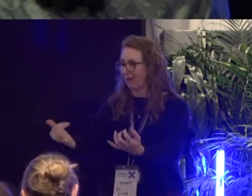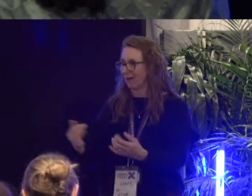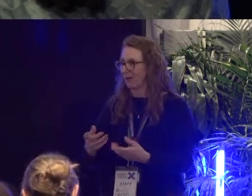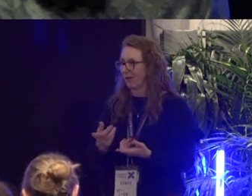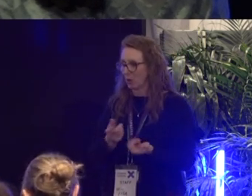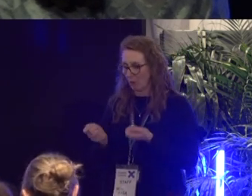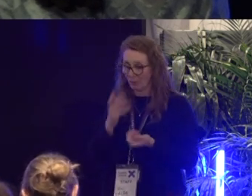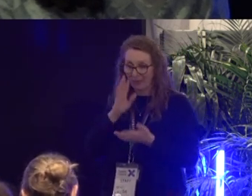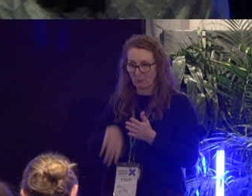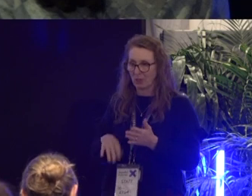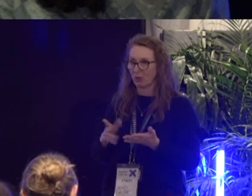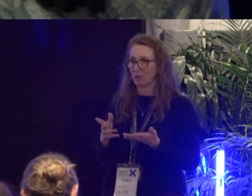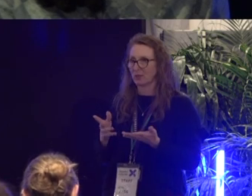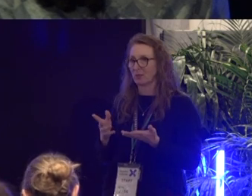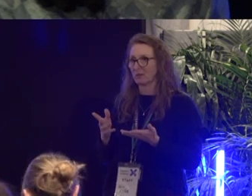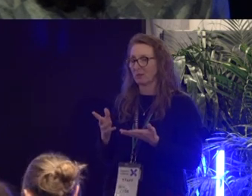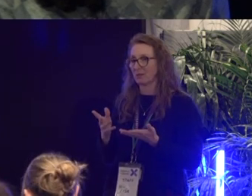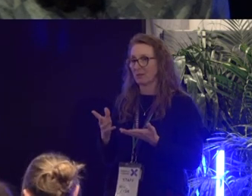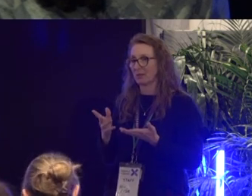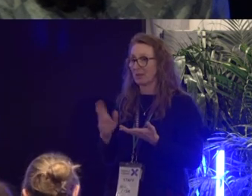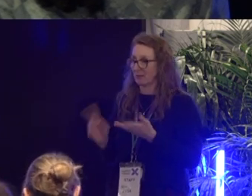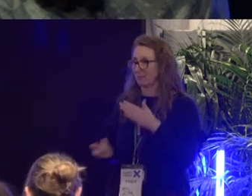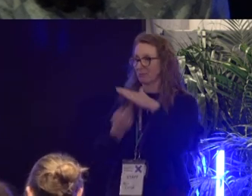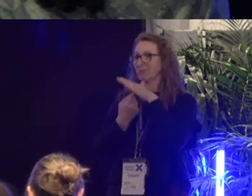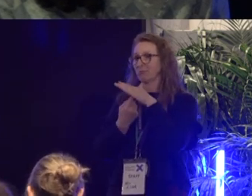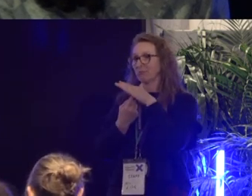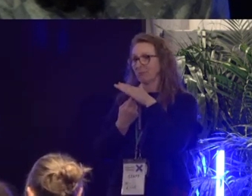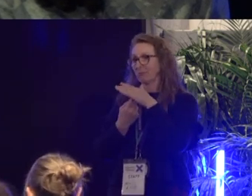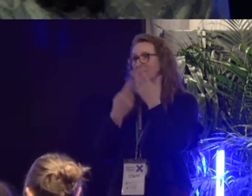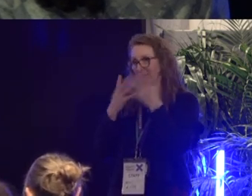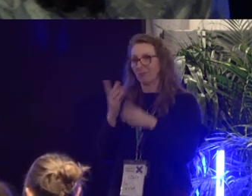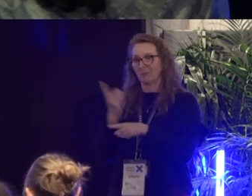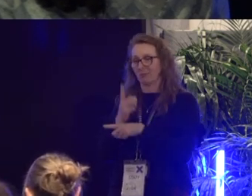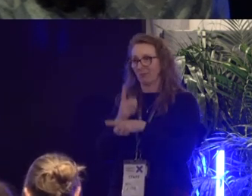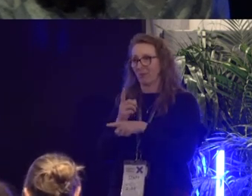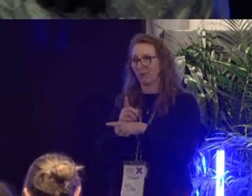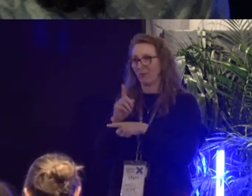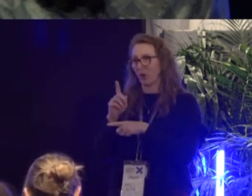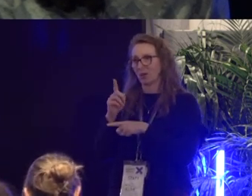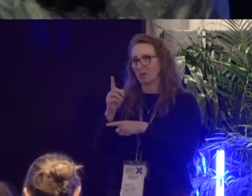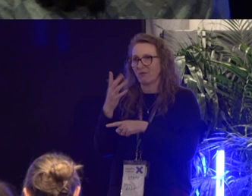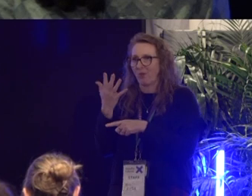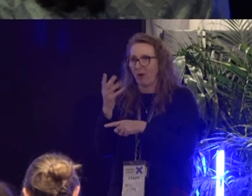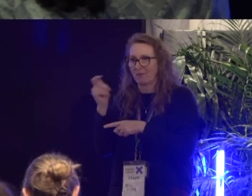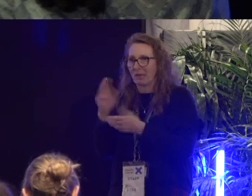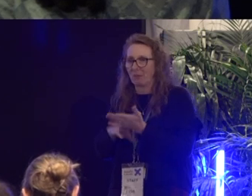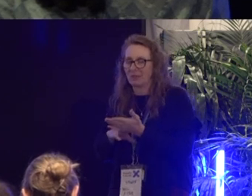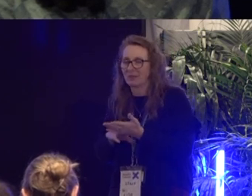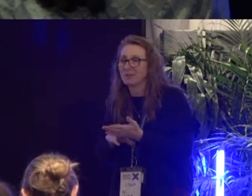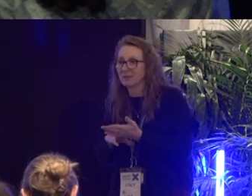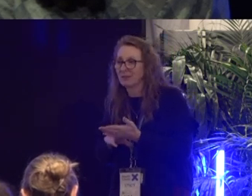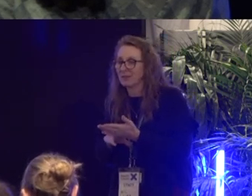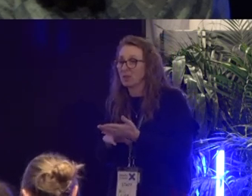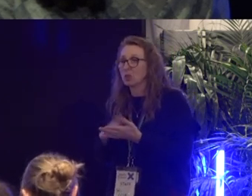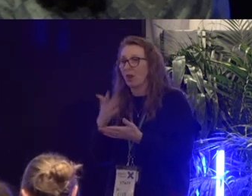with the experience was kind of uppermost in terms of what they talked about for the first 5 times. So if you